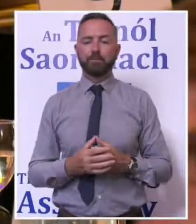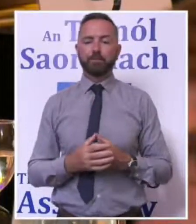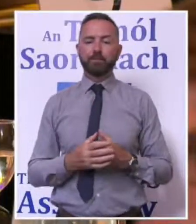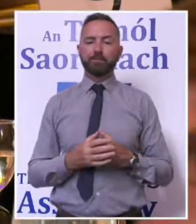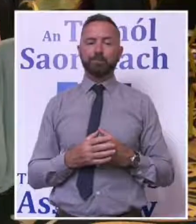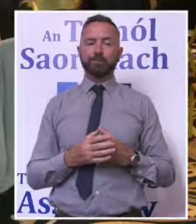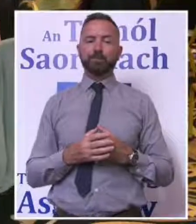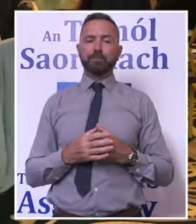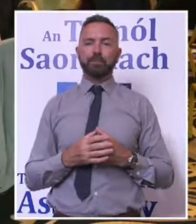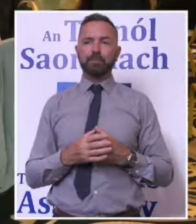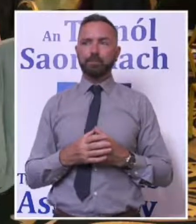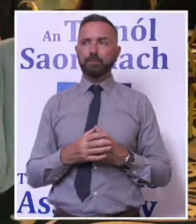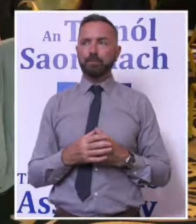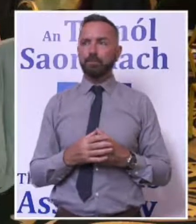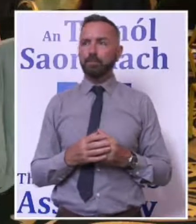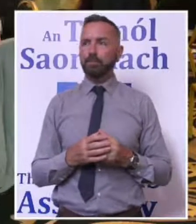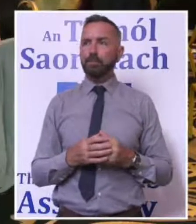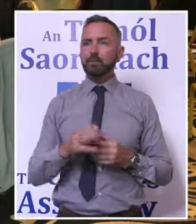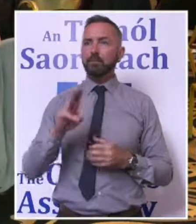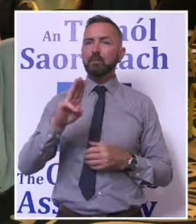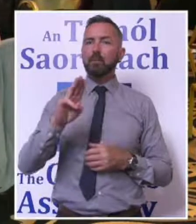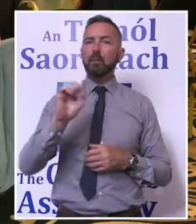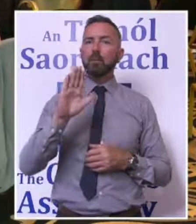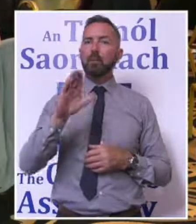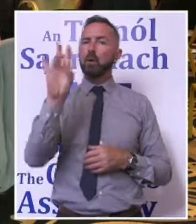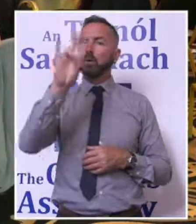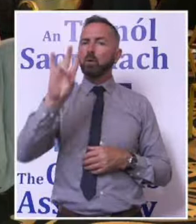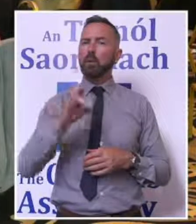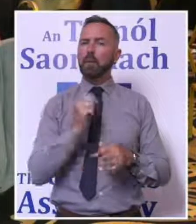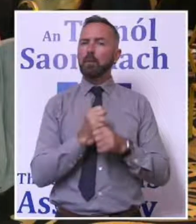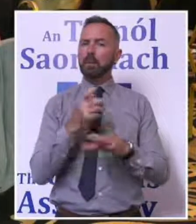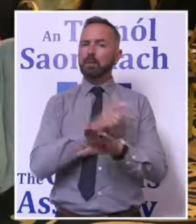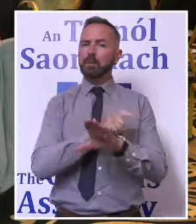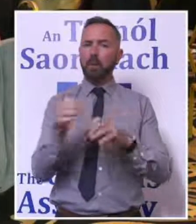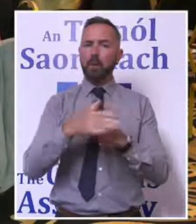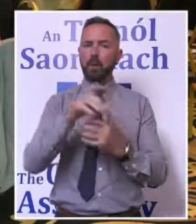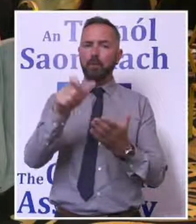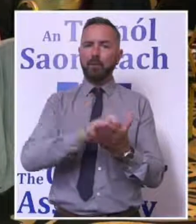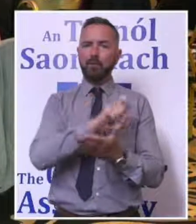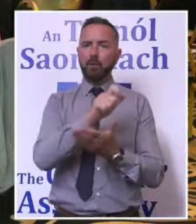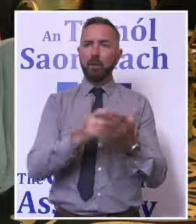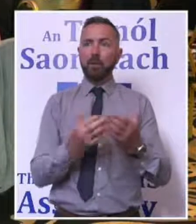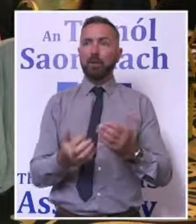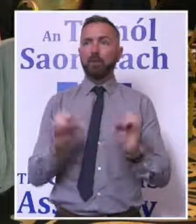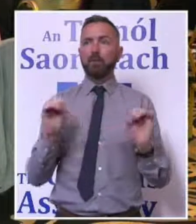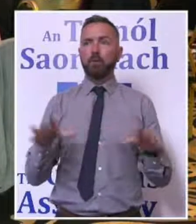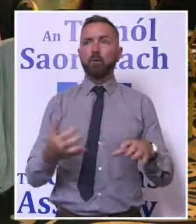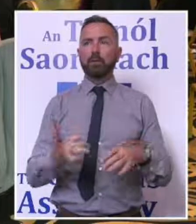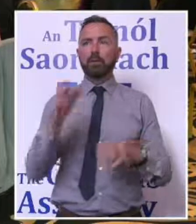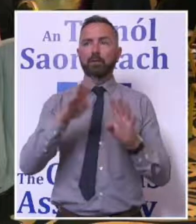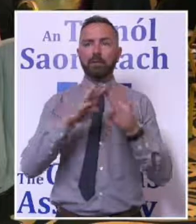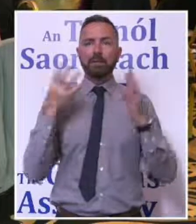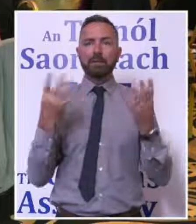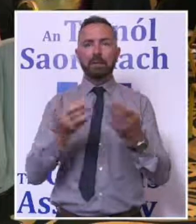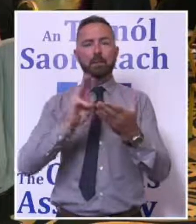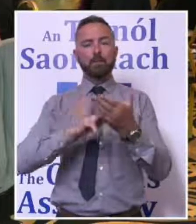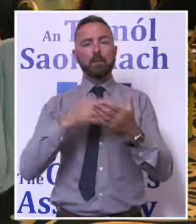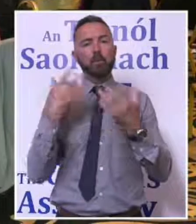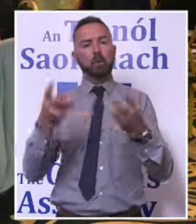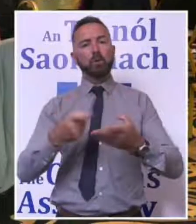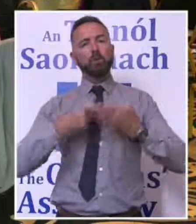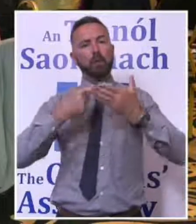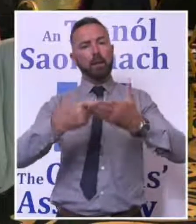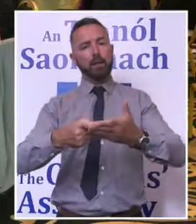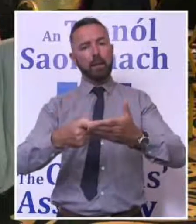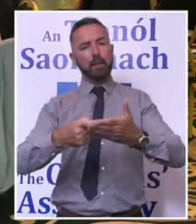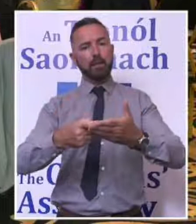Just on Paul's question about the type of voting, obviously, if the Assembly members want to recommend how